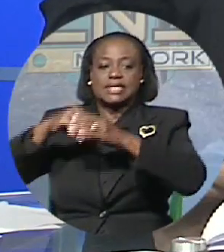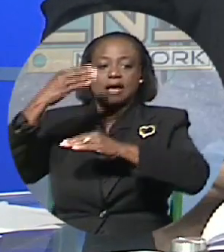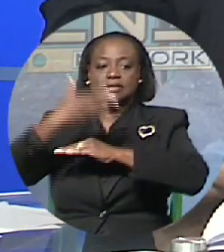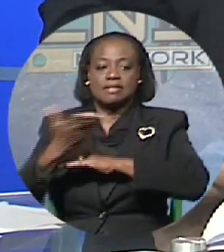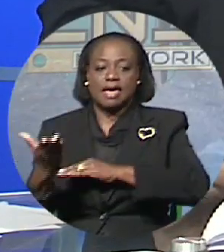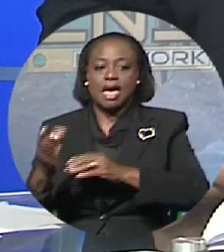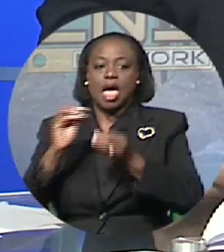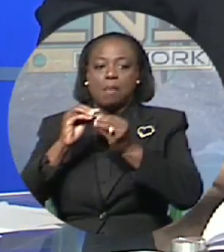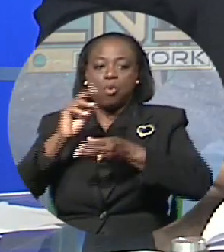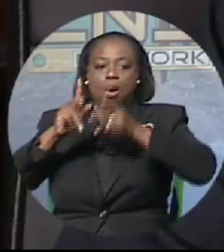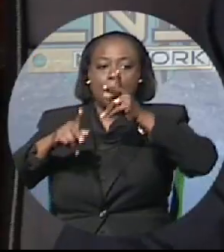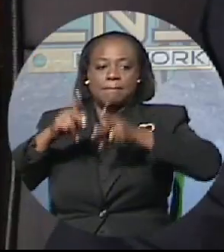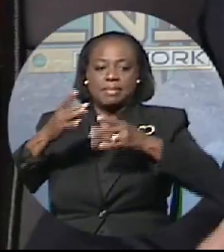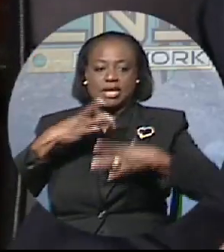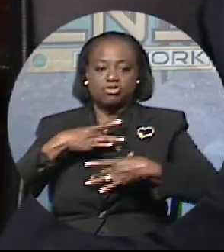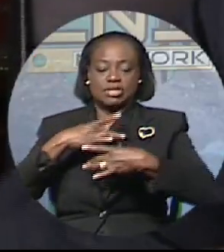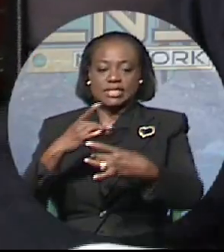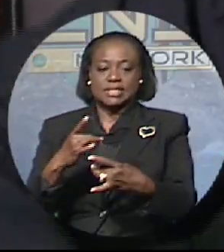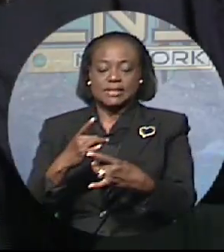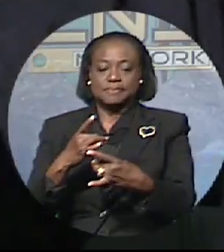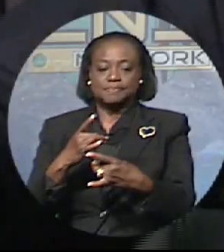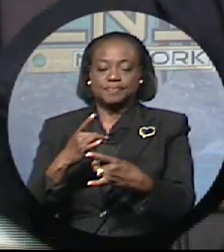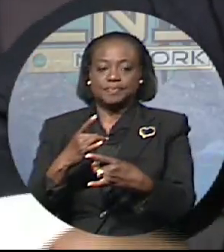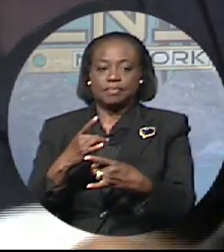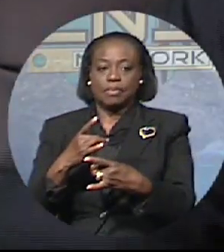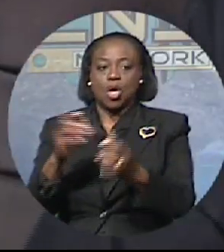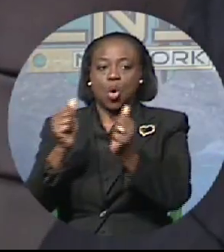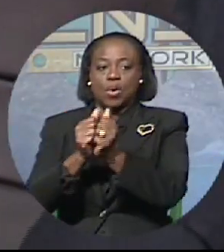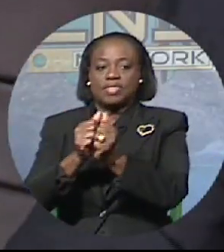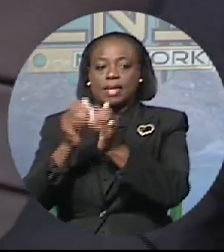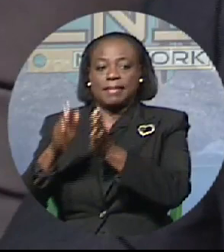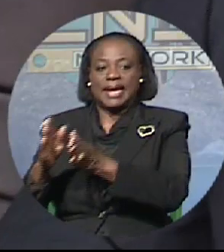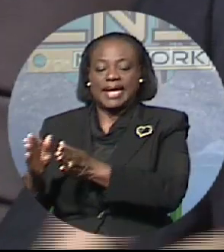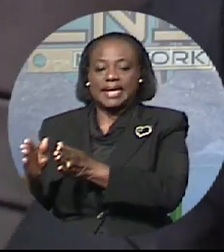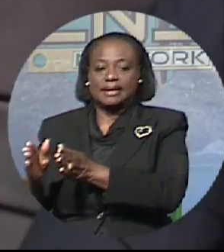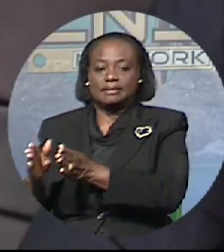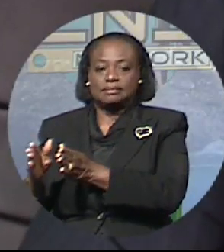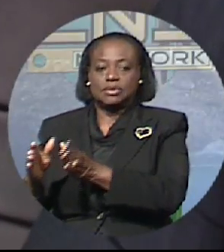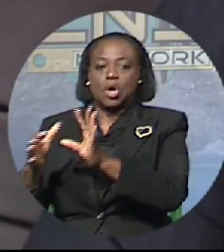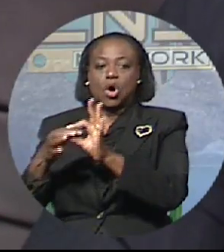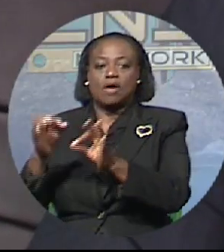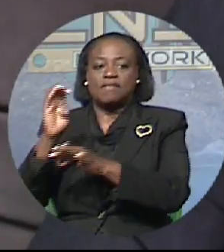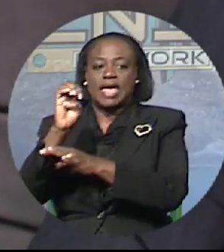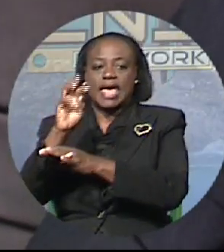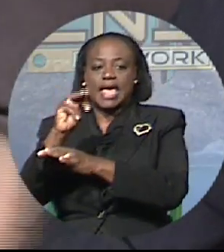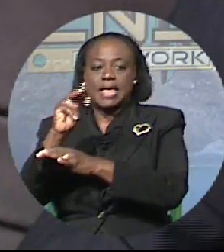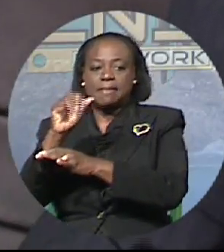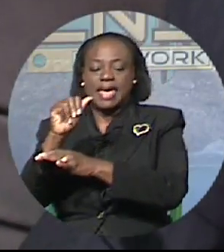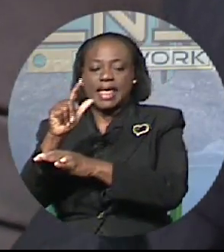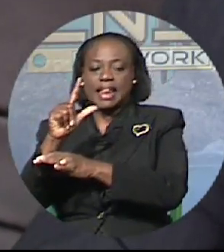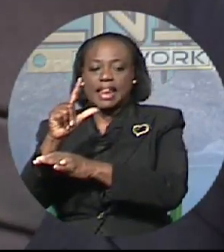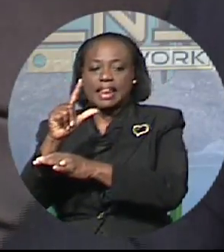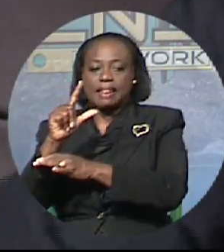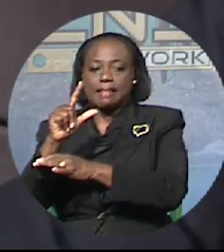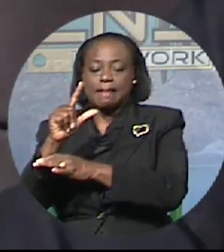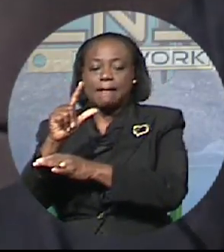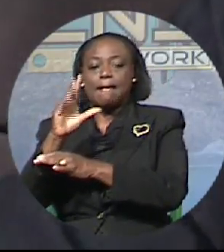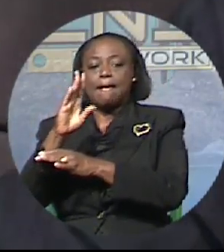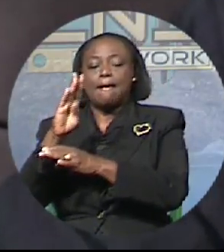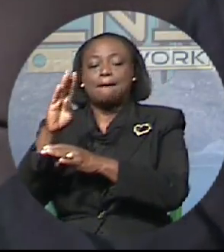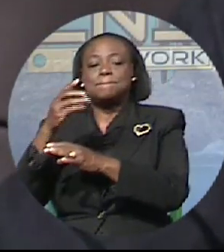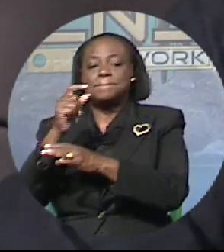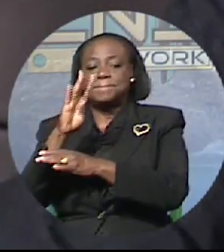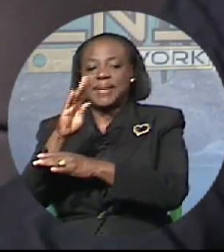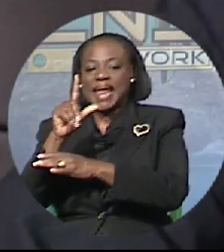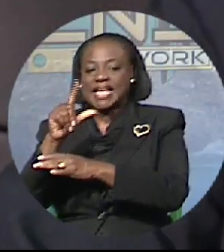interested. And we've got a plan of email blasts to specific Tottenham members